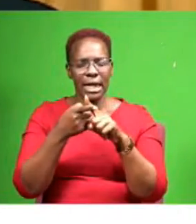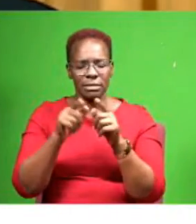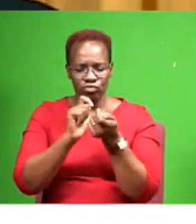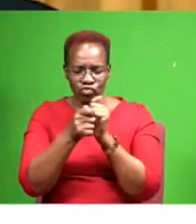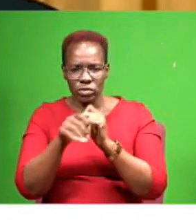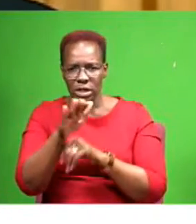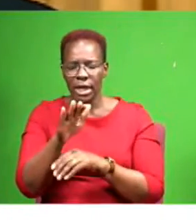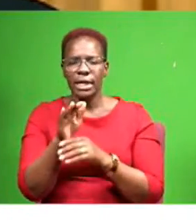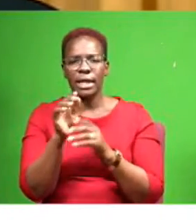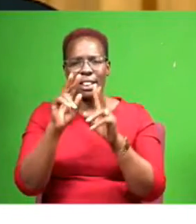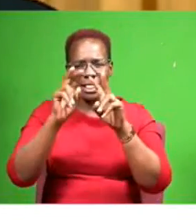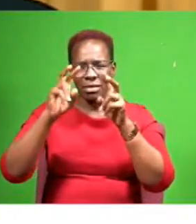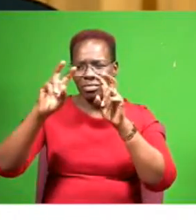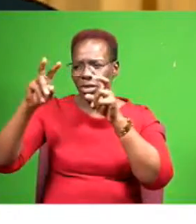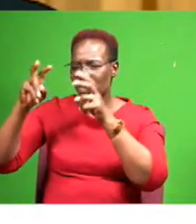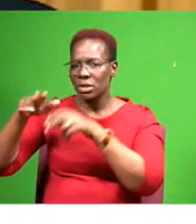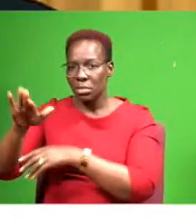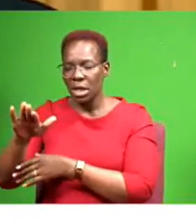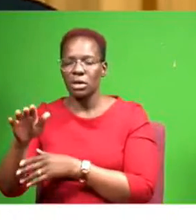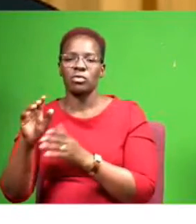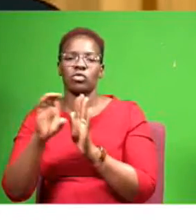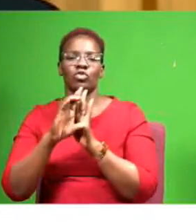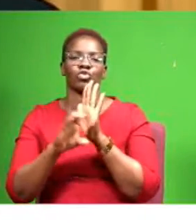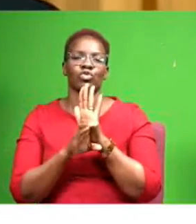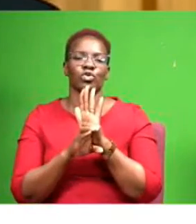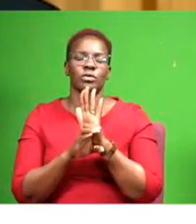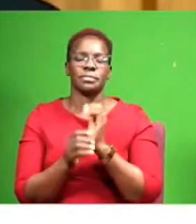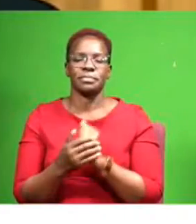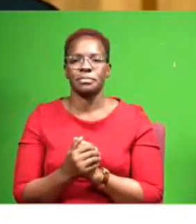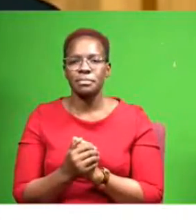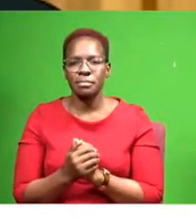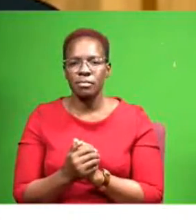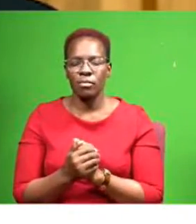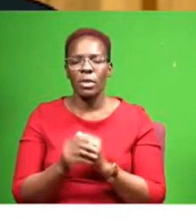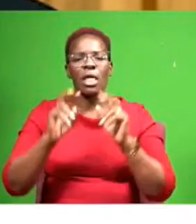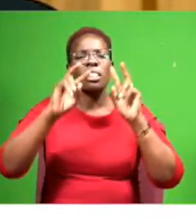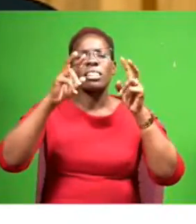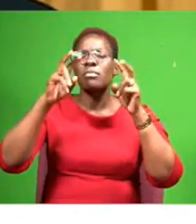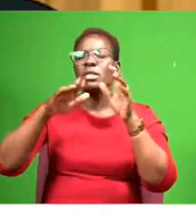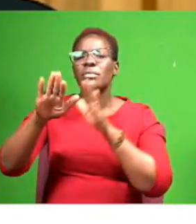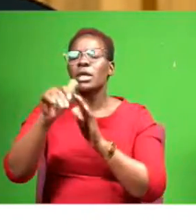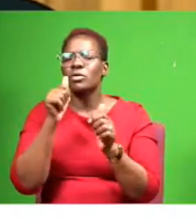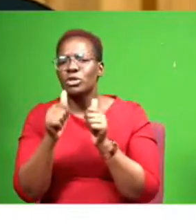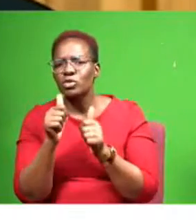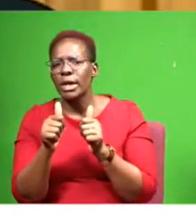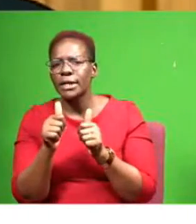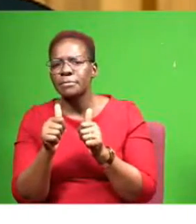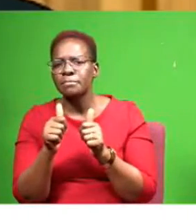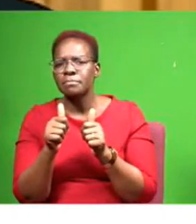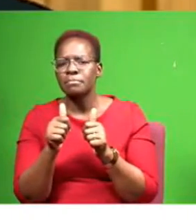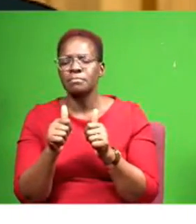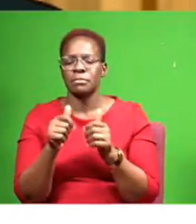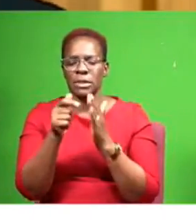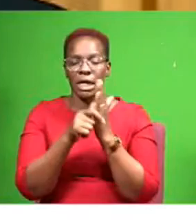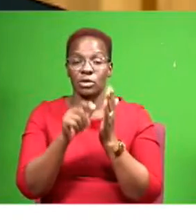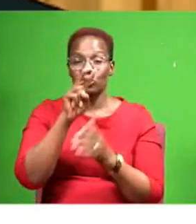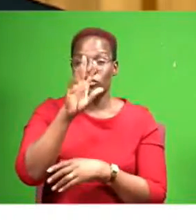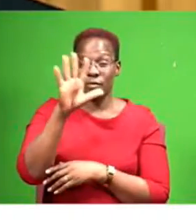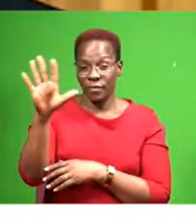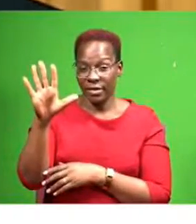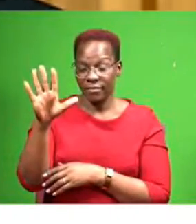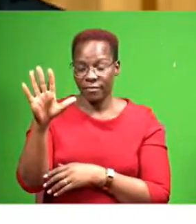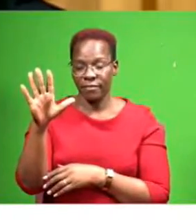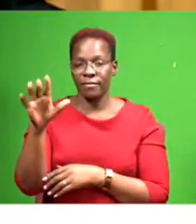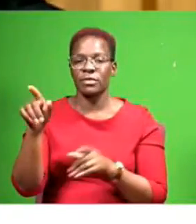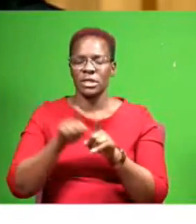certain thematic areas of the Constitution. The thematic areas have been identified in Article 255, and I